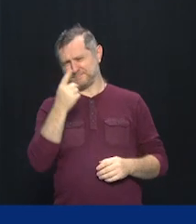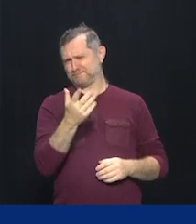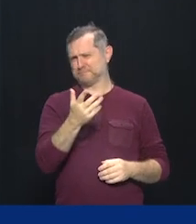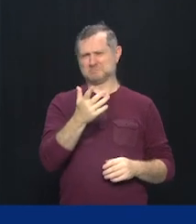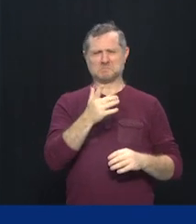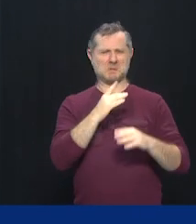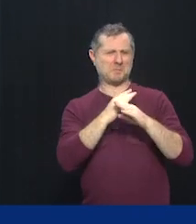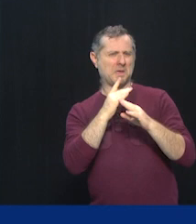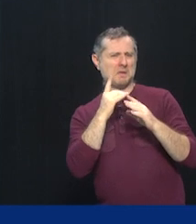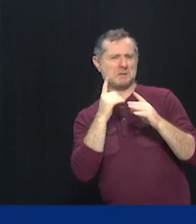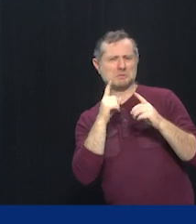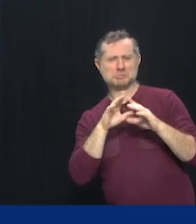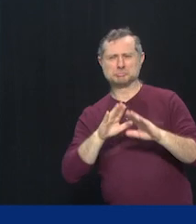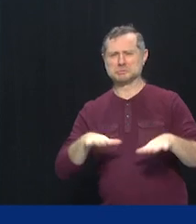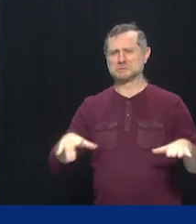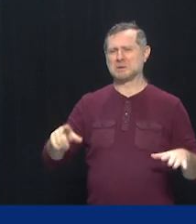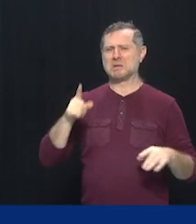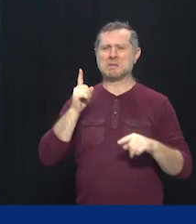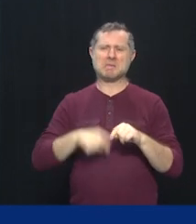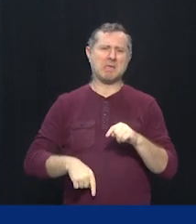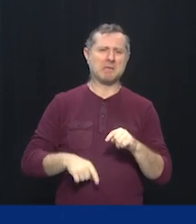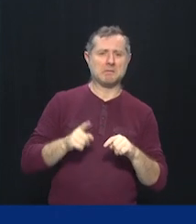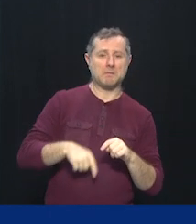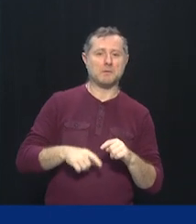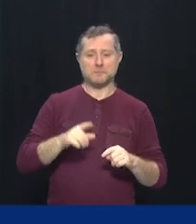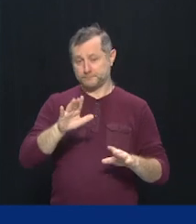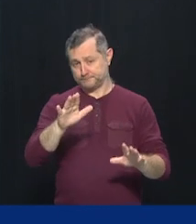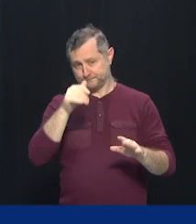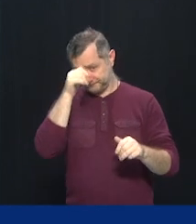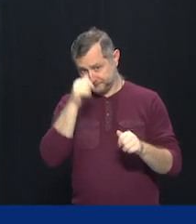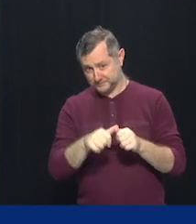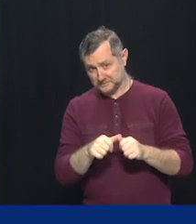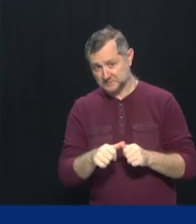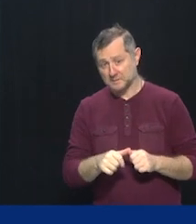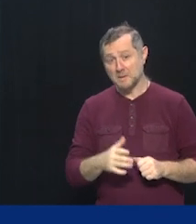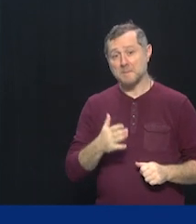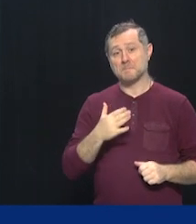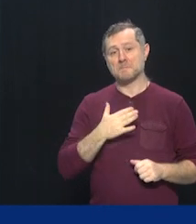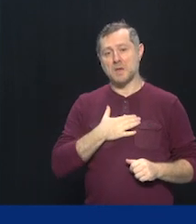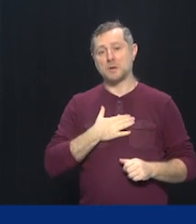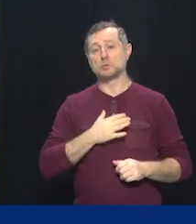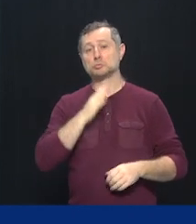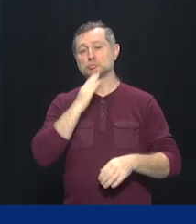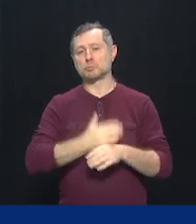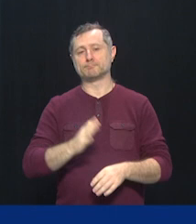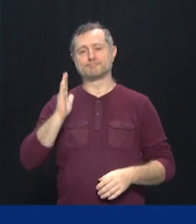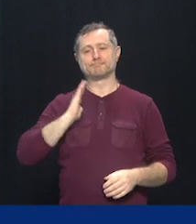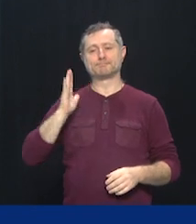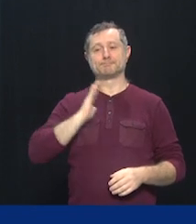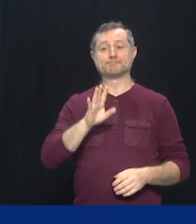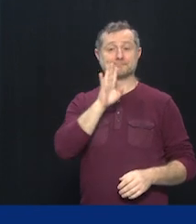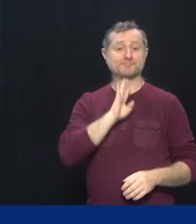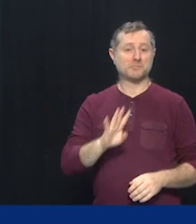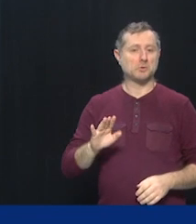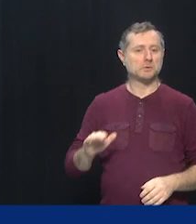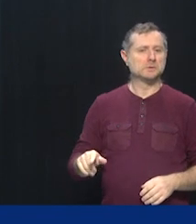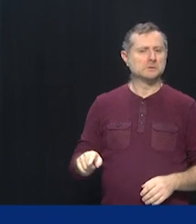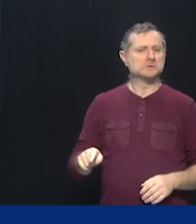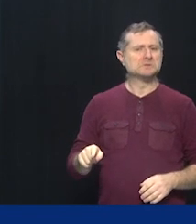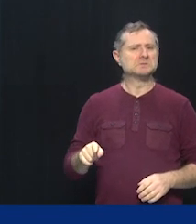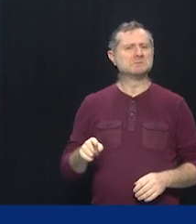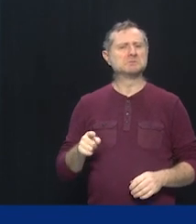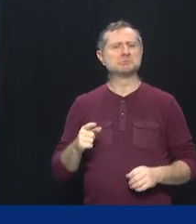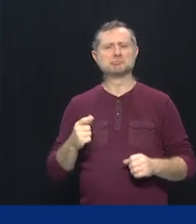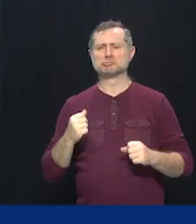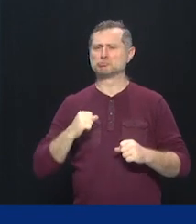it. I remember my 4-year-old Katie throwing a meltdown over having to put little sneakers on to go to preschool, okay? She eventually was able